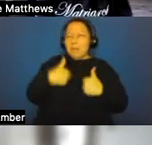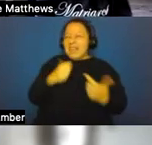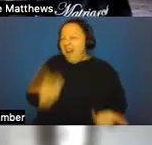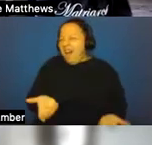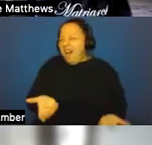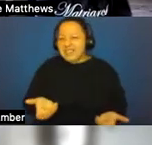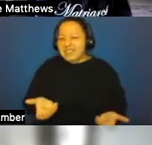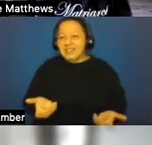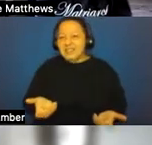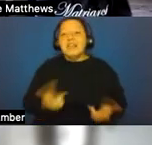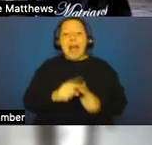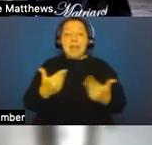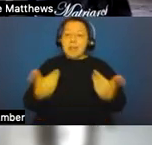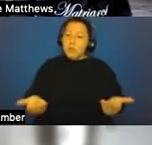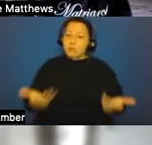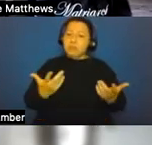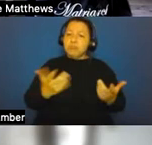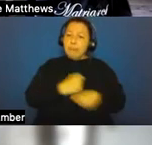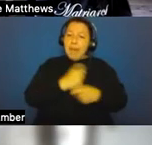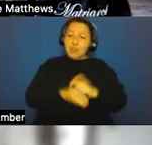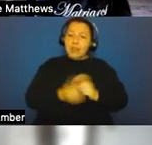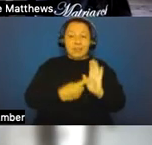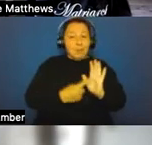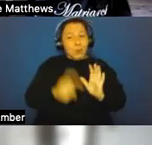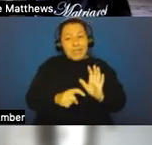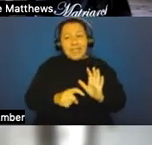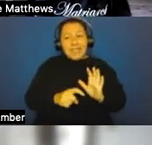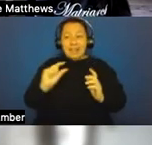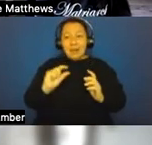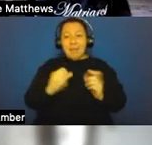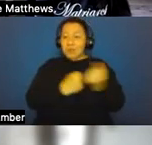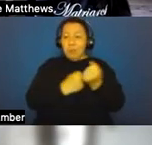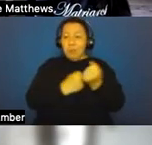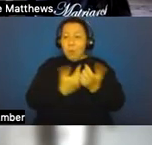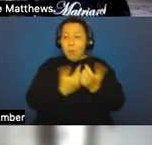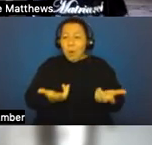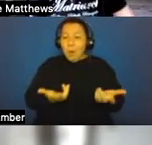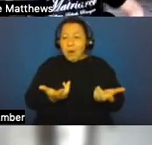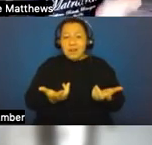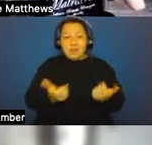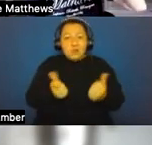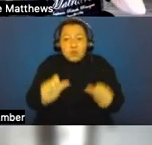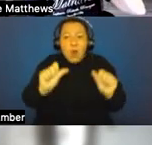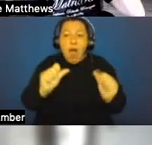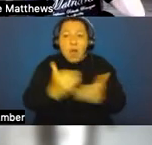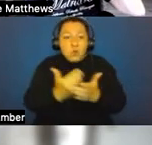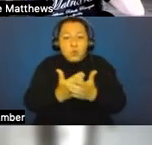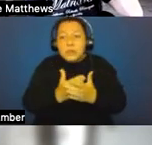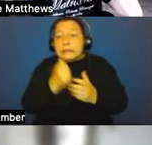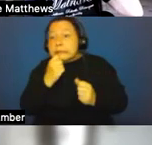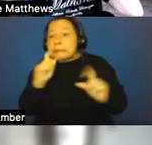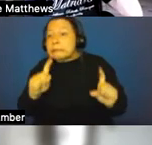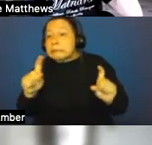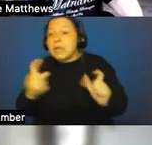the changes. And sometimes we will need a little support to try it out, right? Because sometimes we're rookies